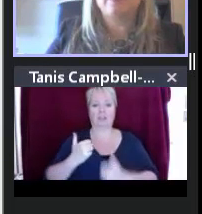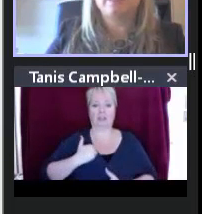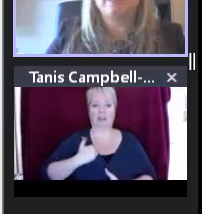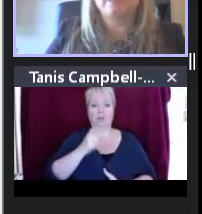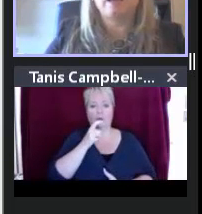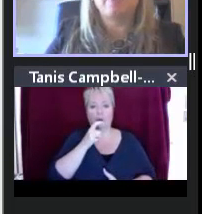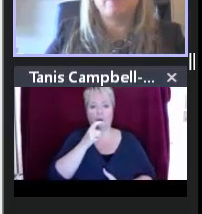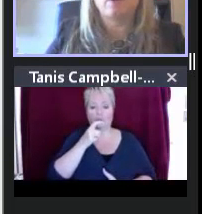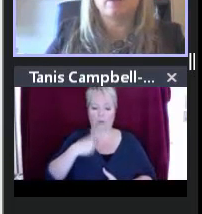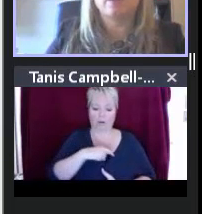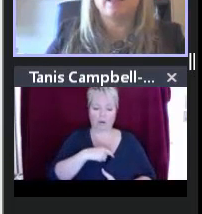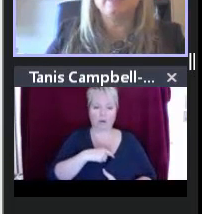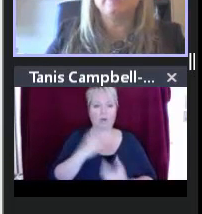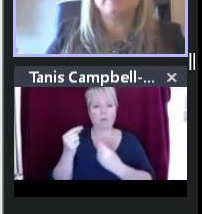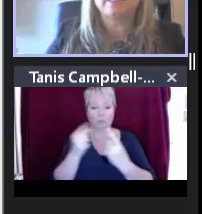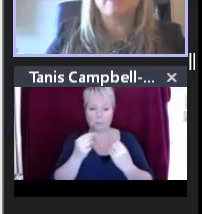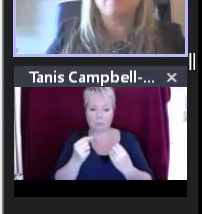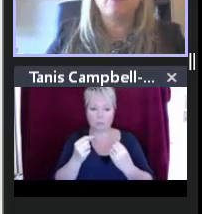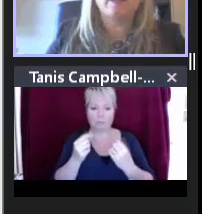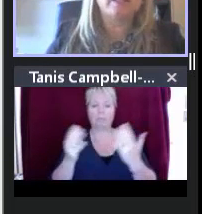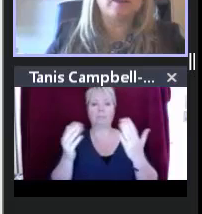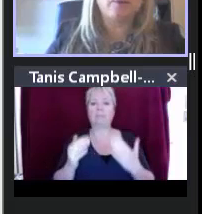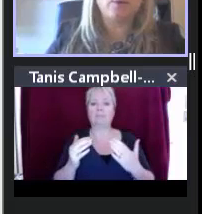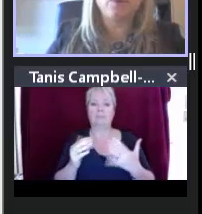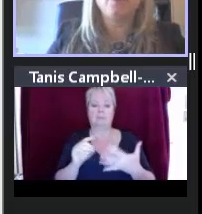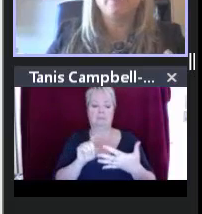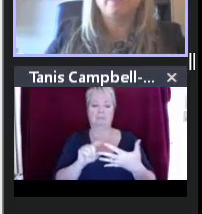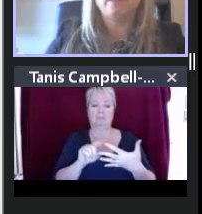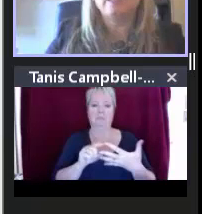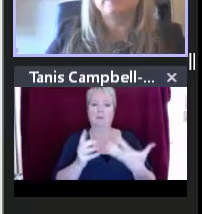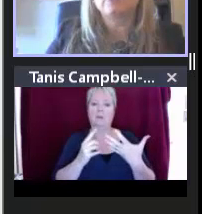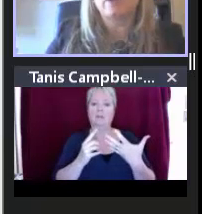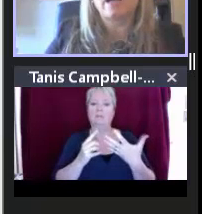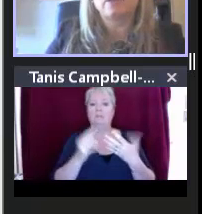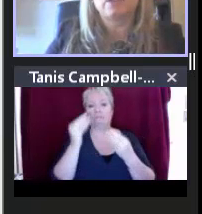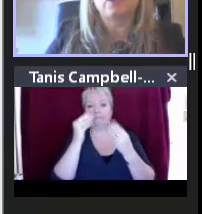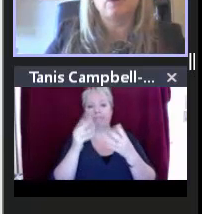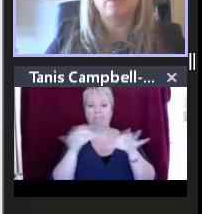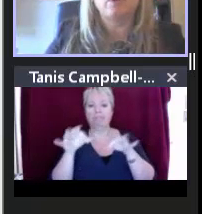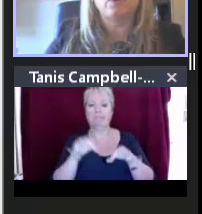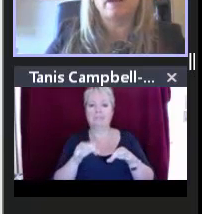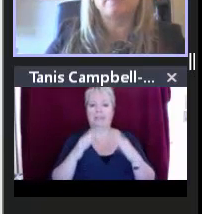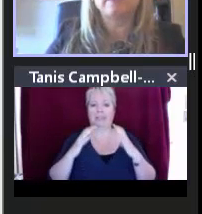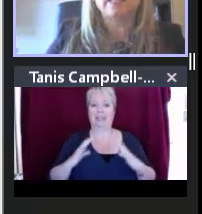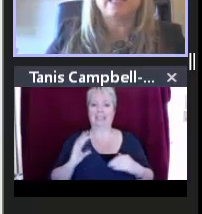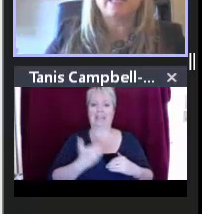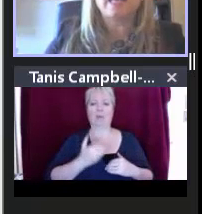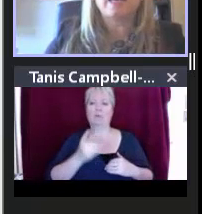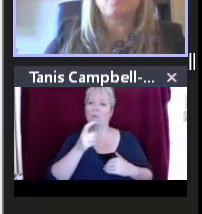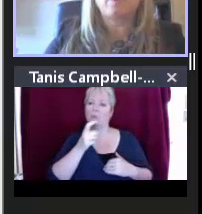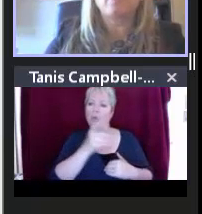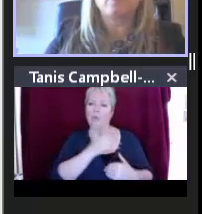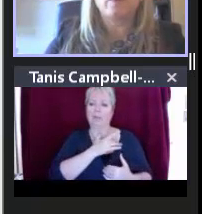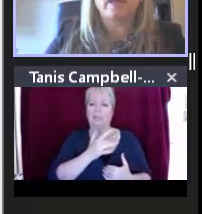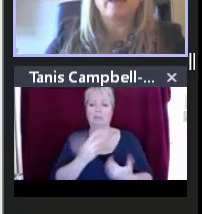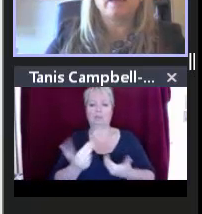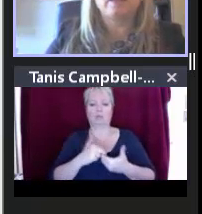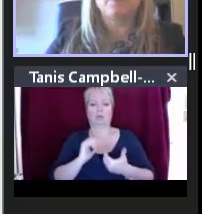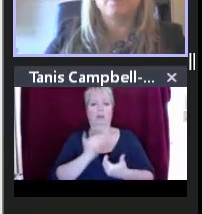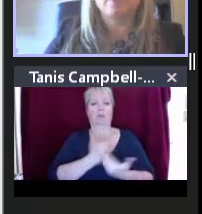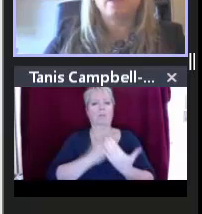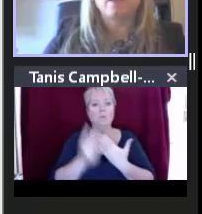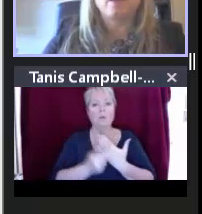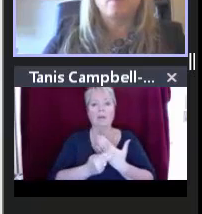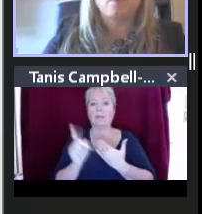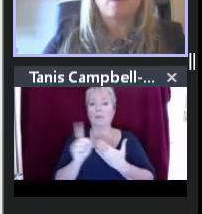speak specifically about our clients and give you an idea of who is attracted to our programs and where they're